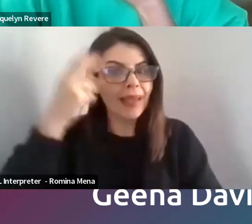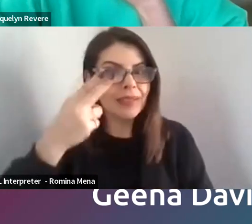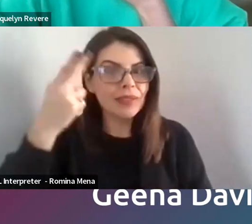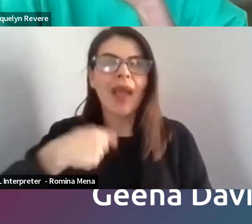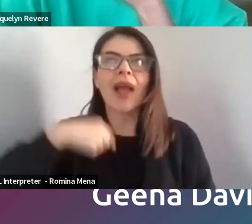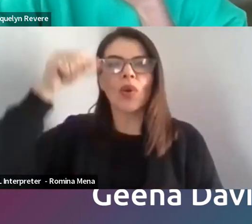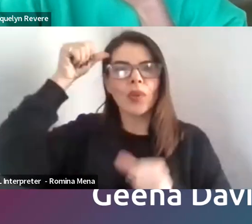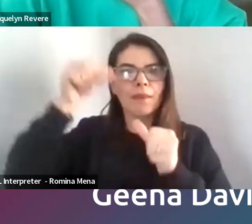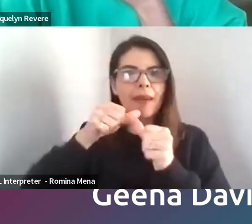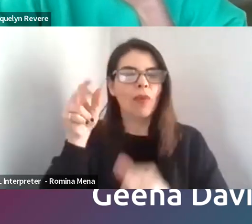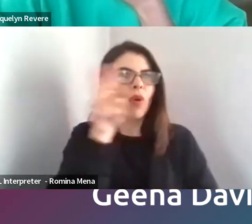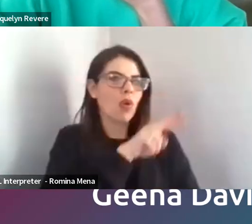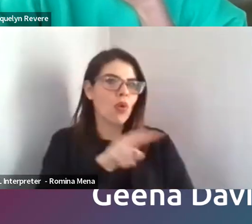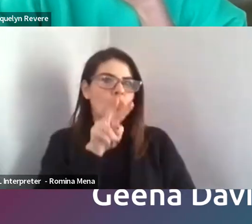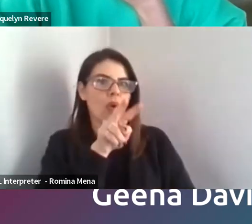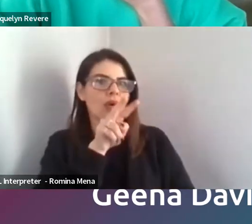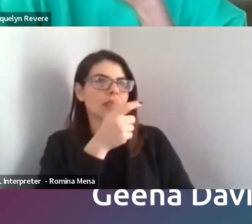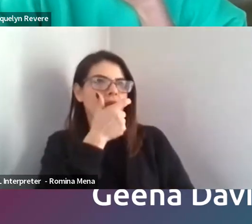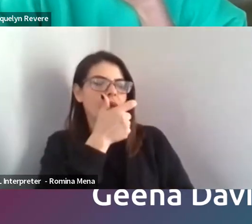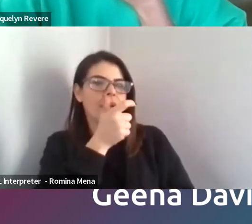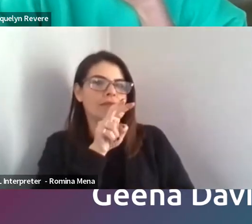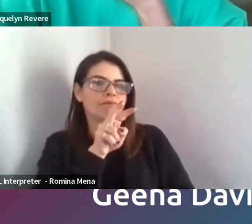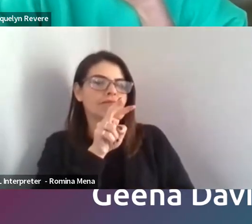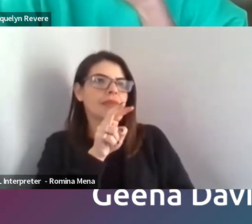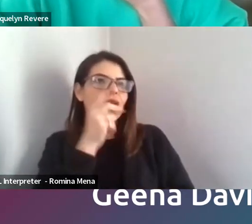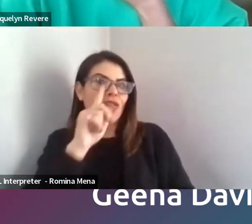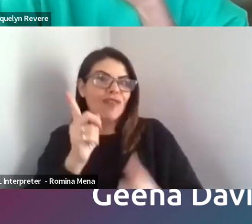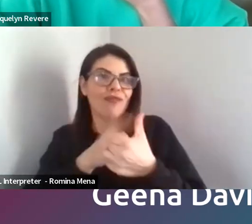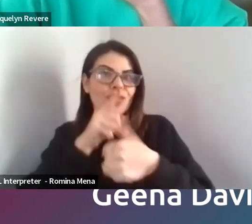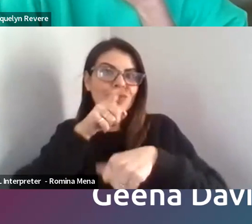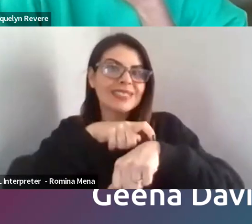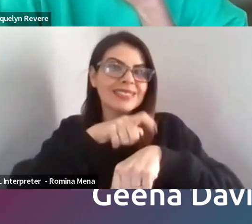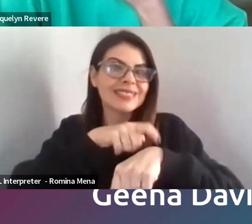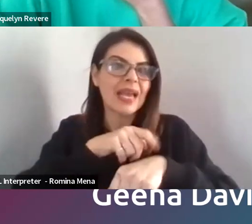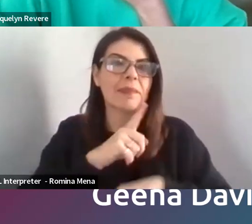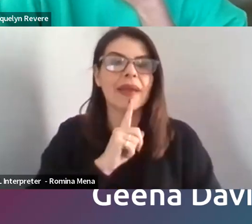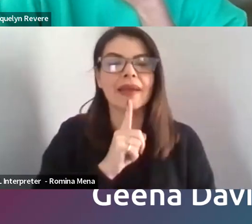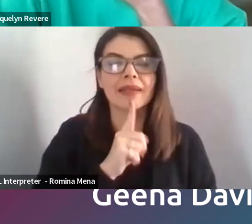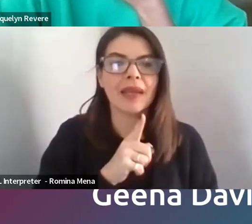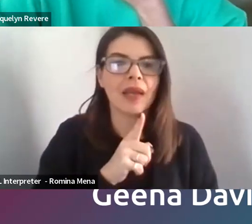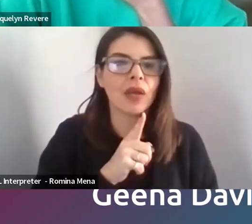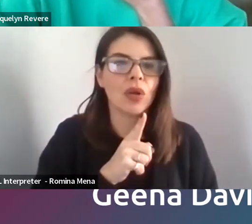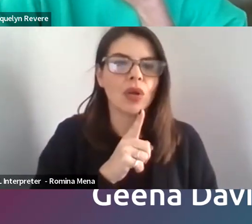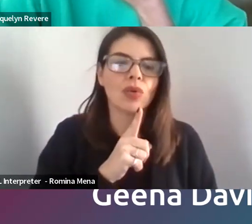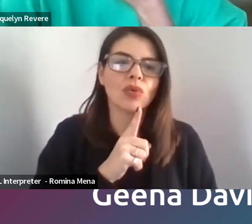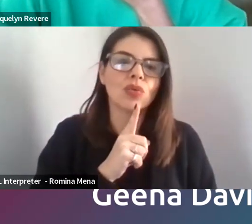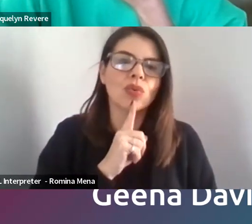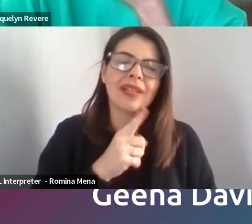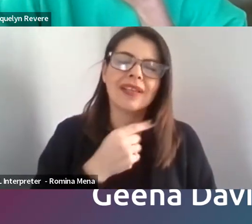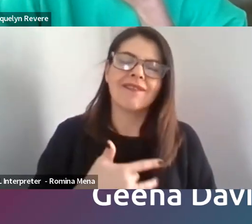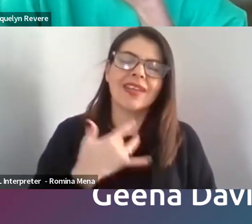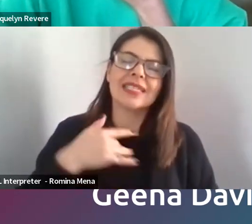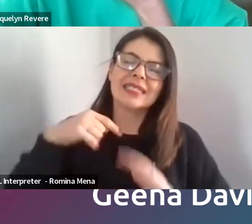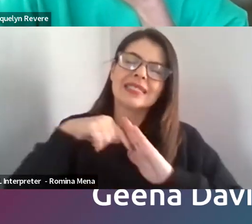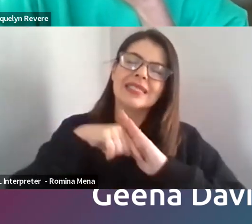remember watching it for the first time and just being deeply